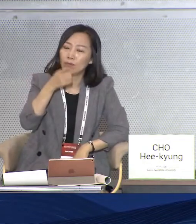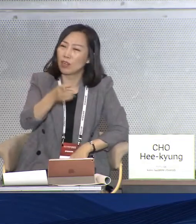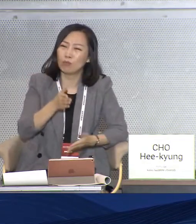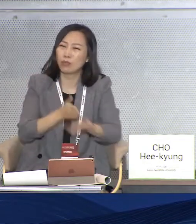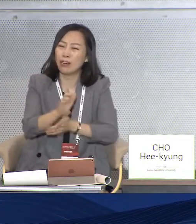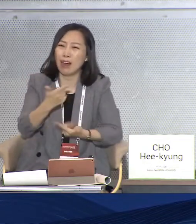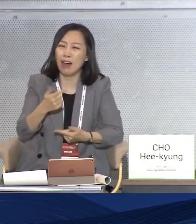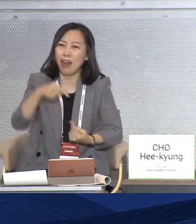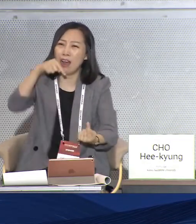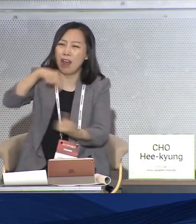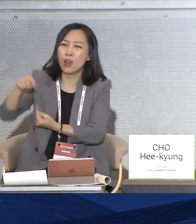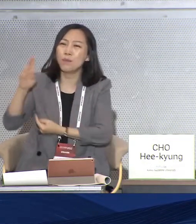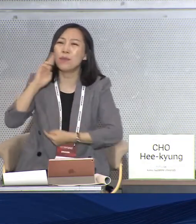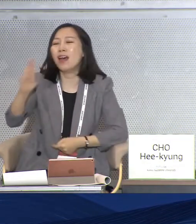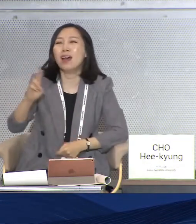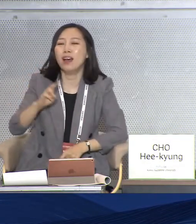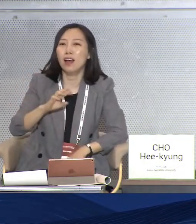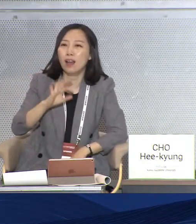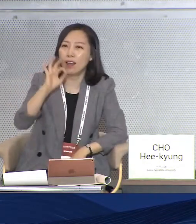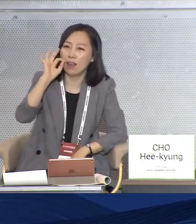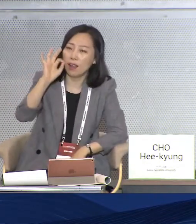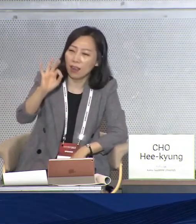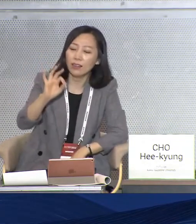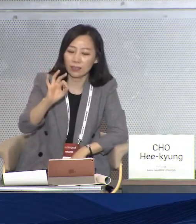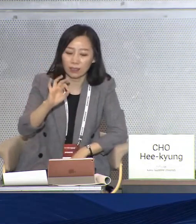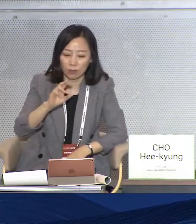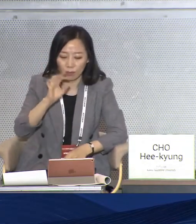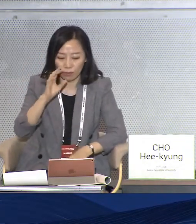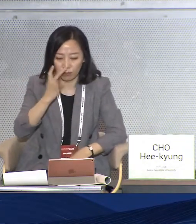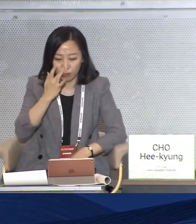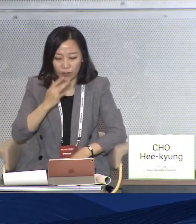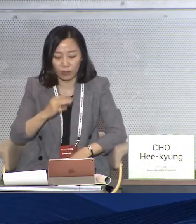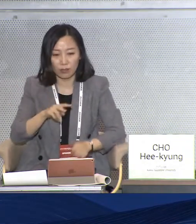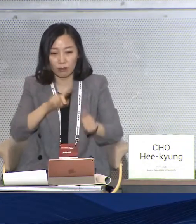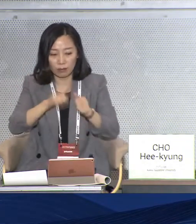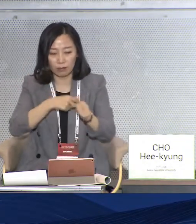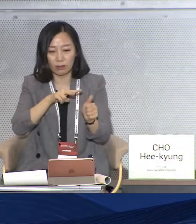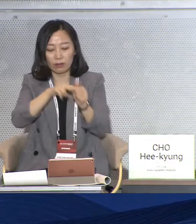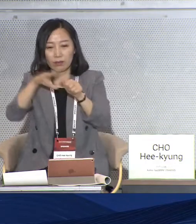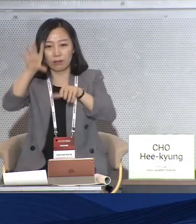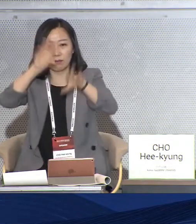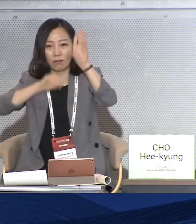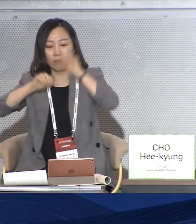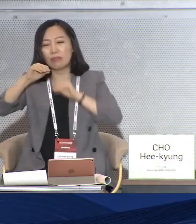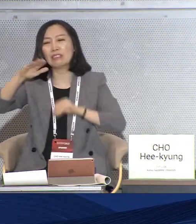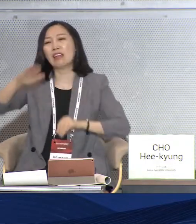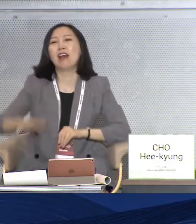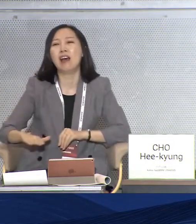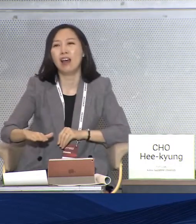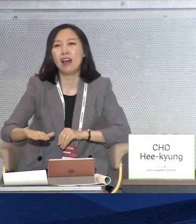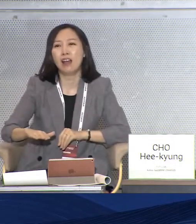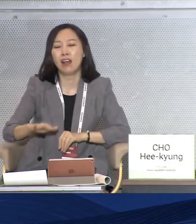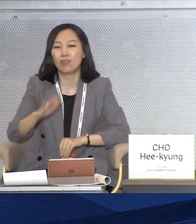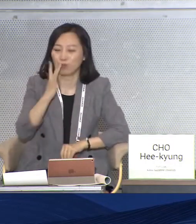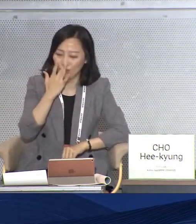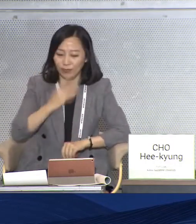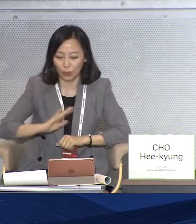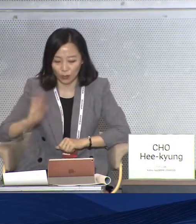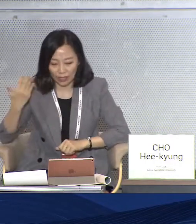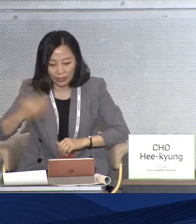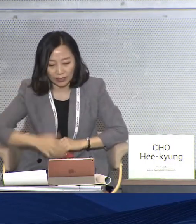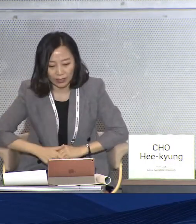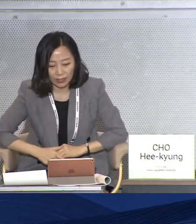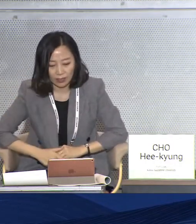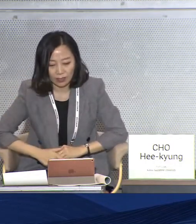And again, on the small screen, it is very difficult for people with hearing loss to actually catch